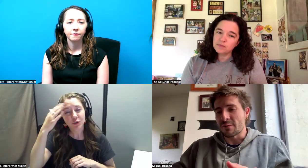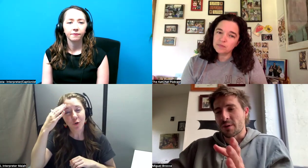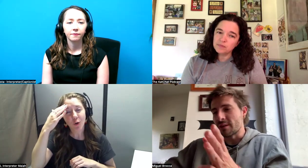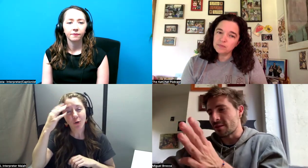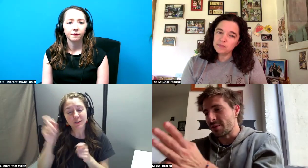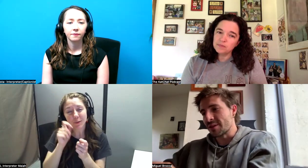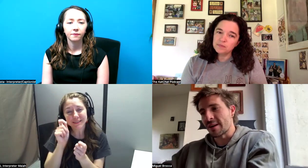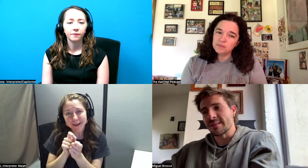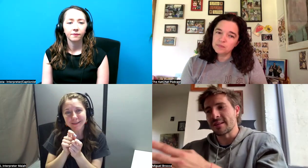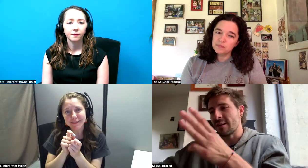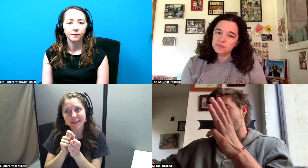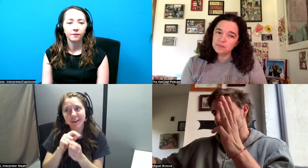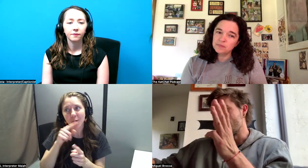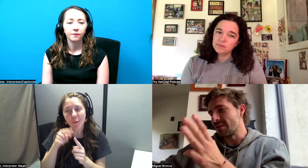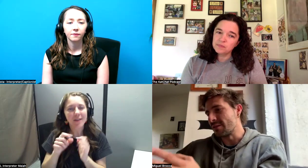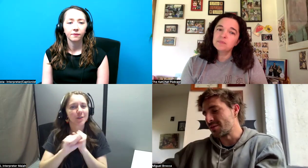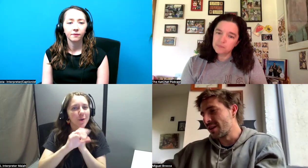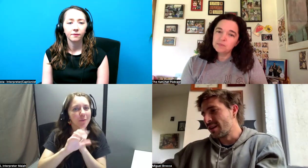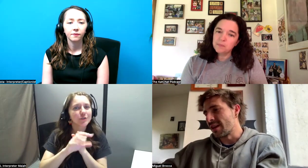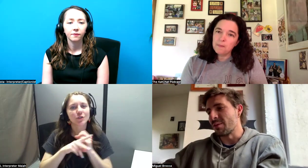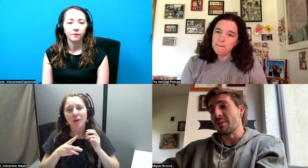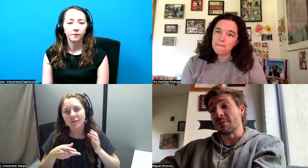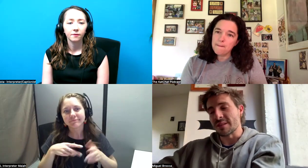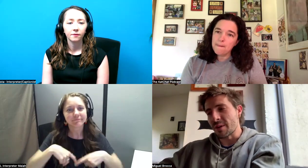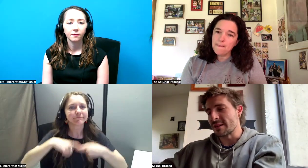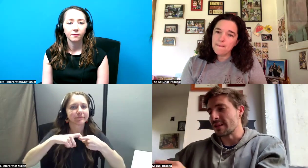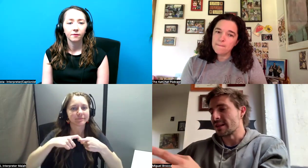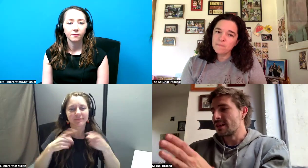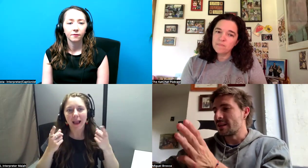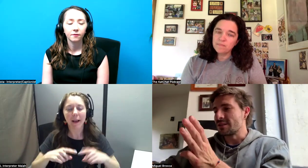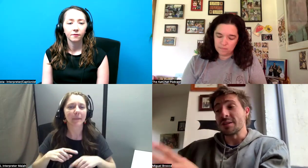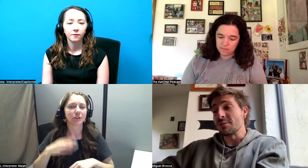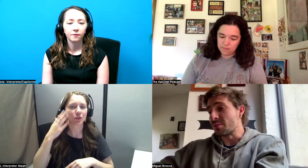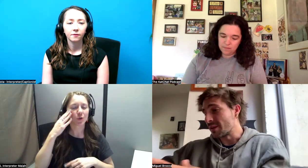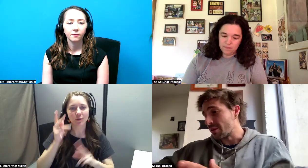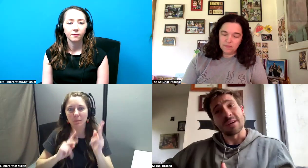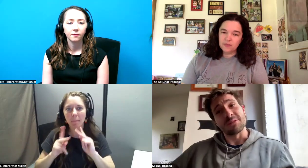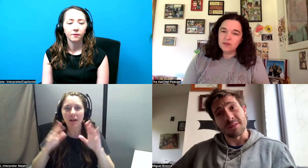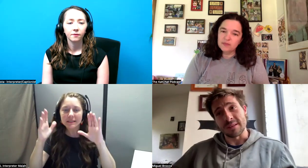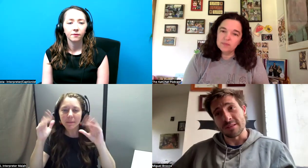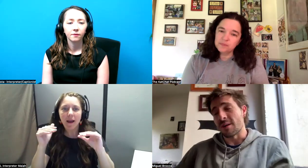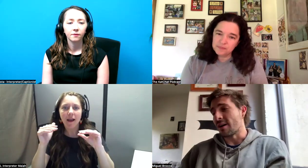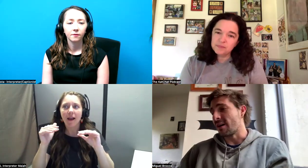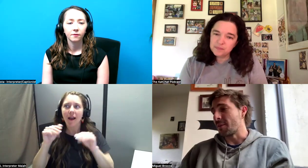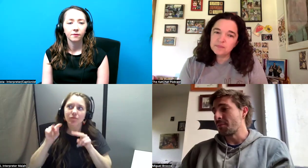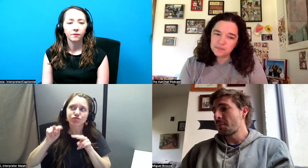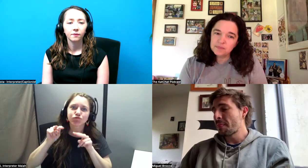precisely when the commercial cut's going to come, and she knows like what people are expecting, and she knew pretty much everything.